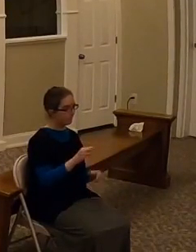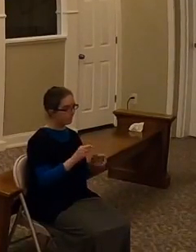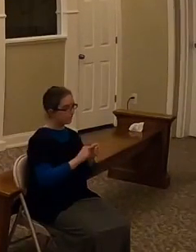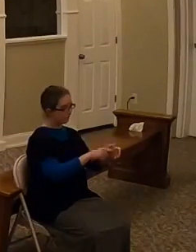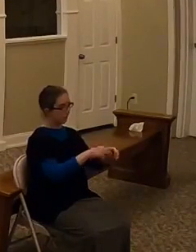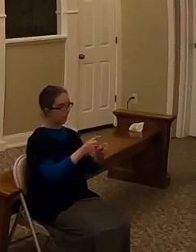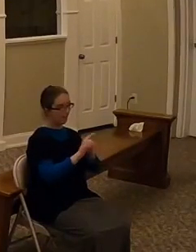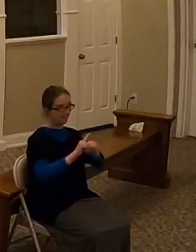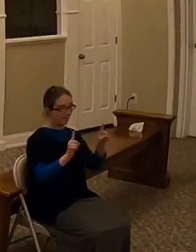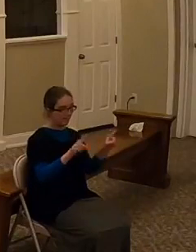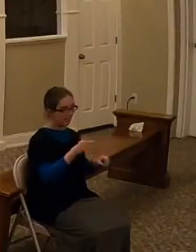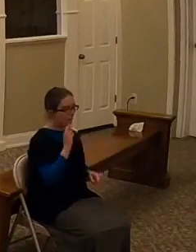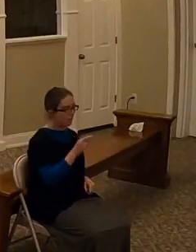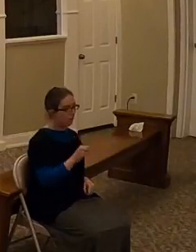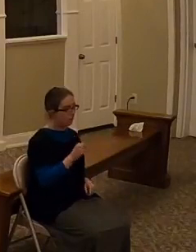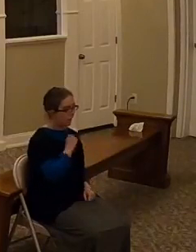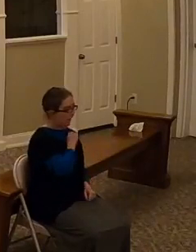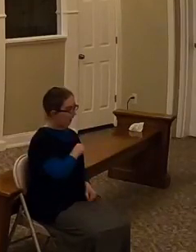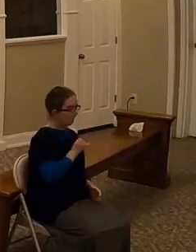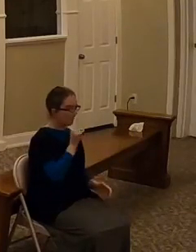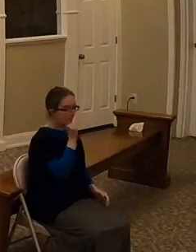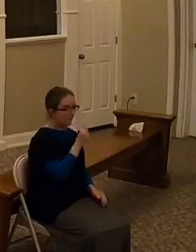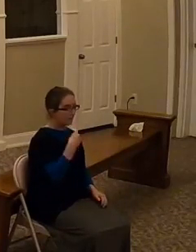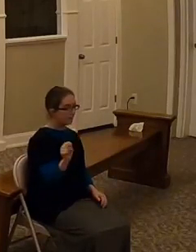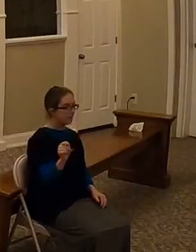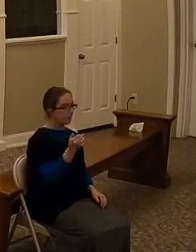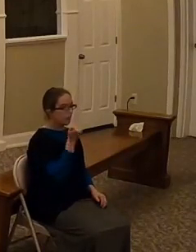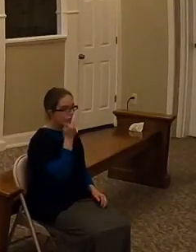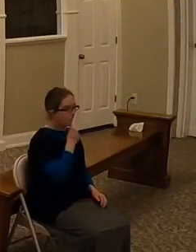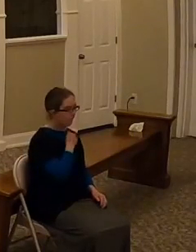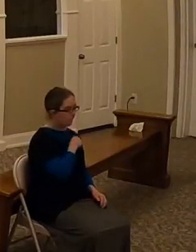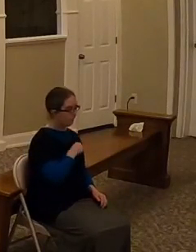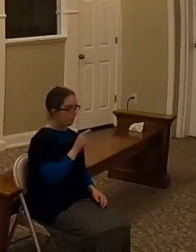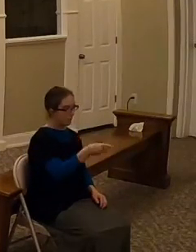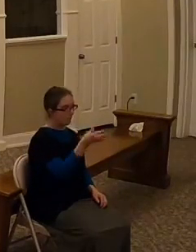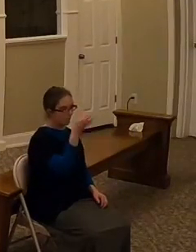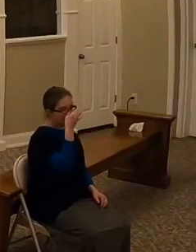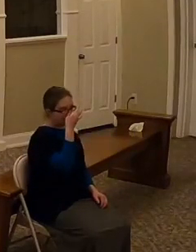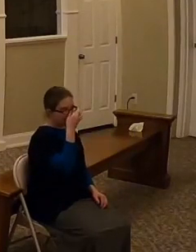how different you are, your attitude is the wrong attitude in the first place. You stink.